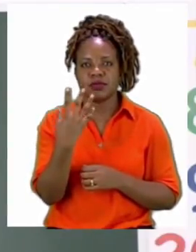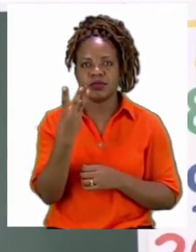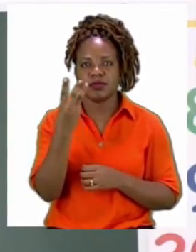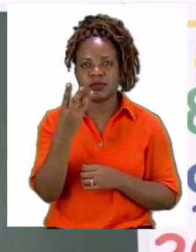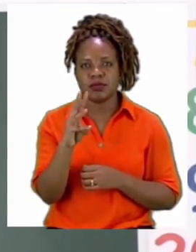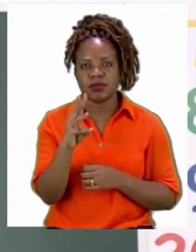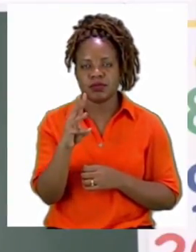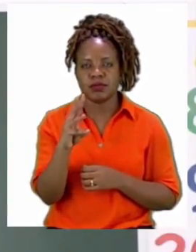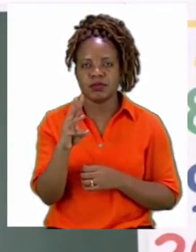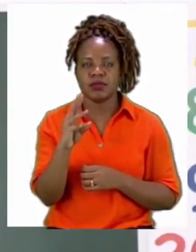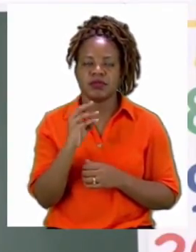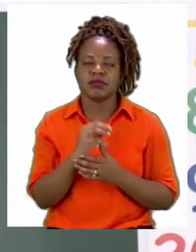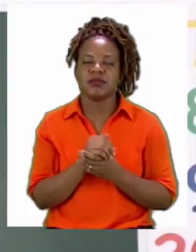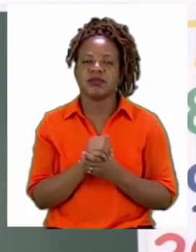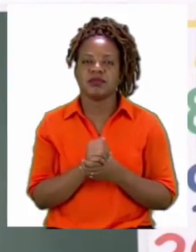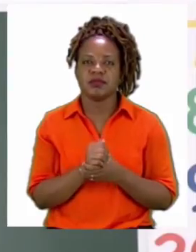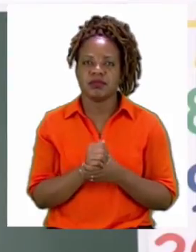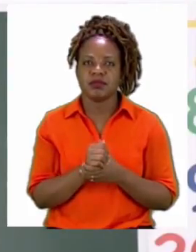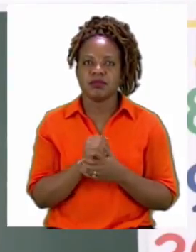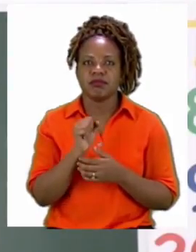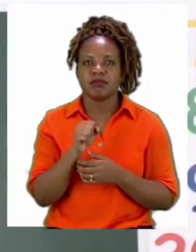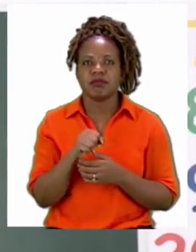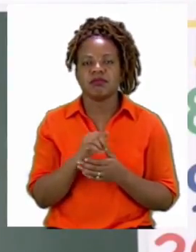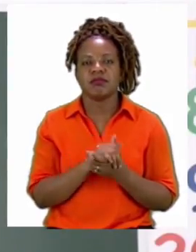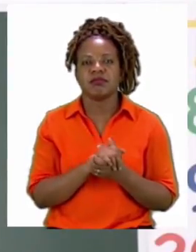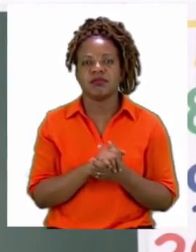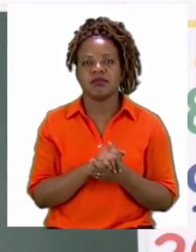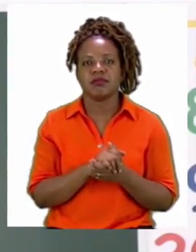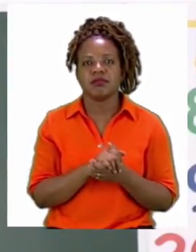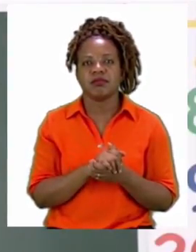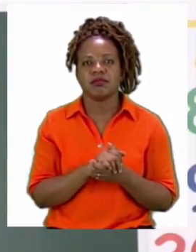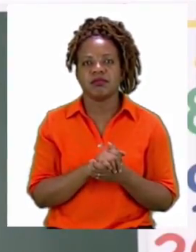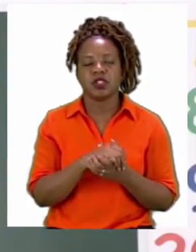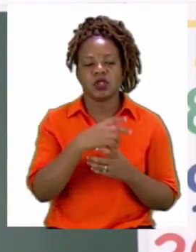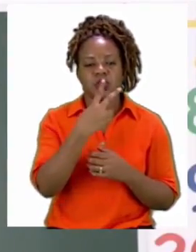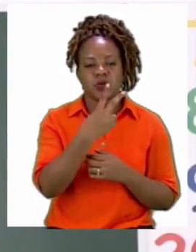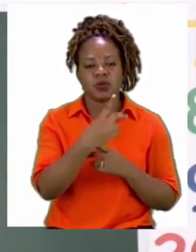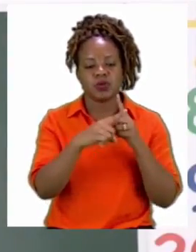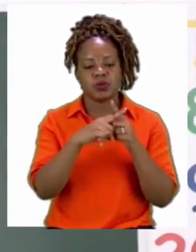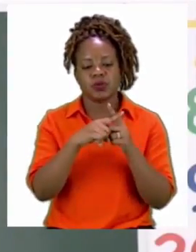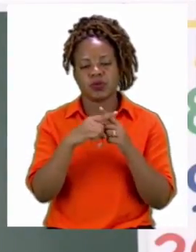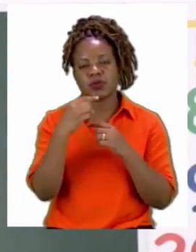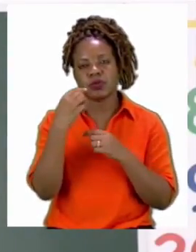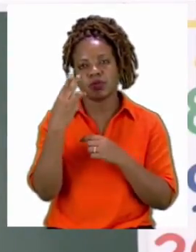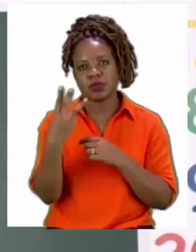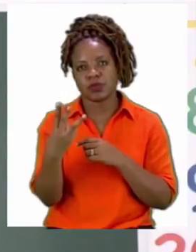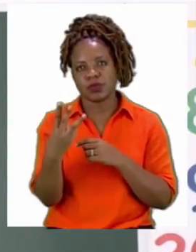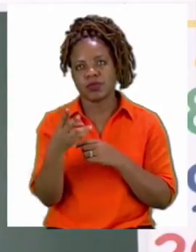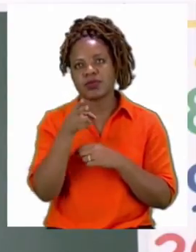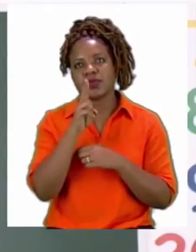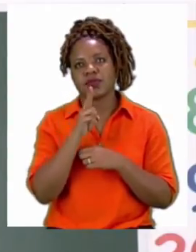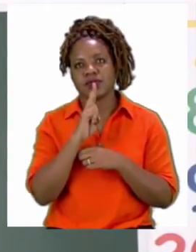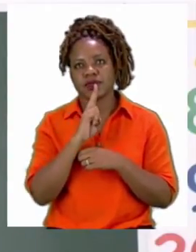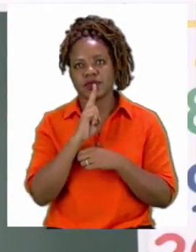5, 6. Yes, that is correct. So 2 sets of 3